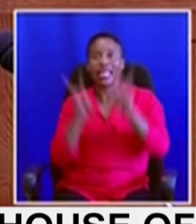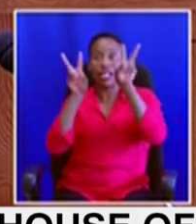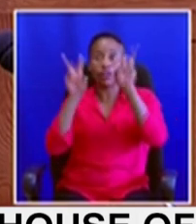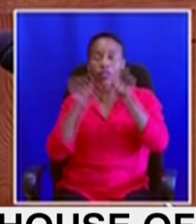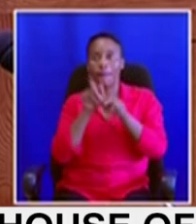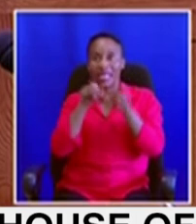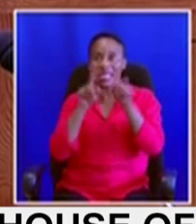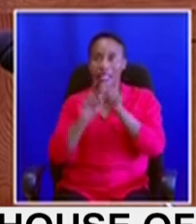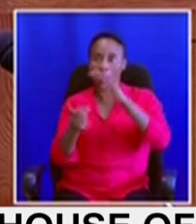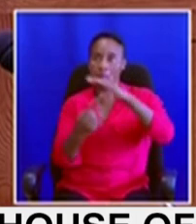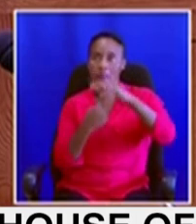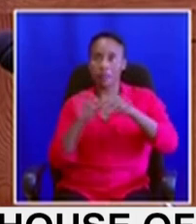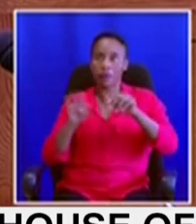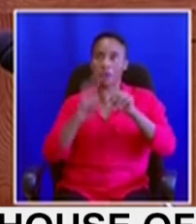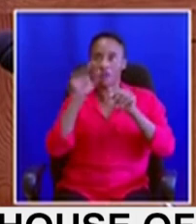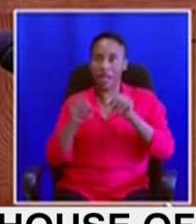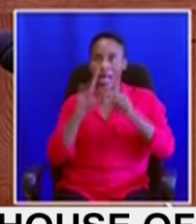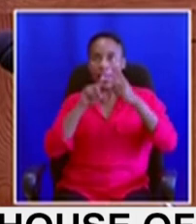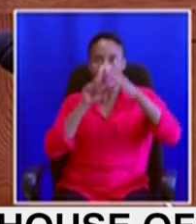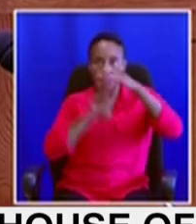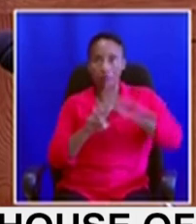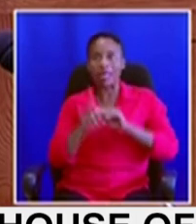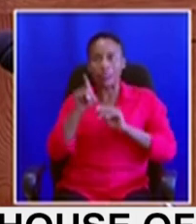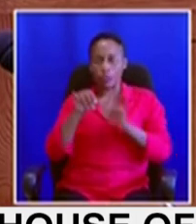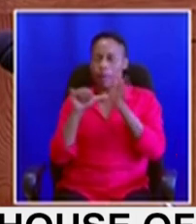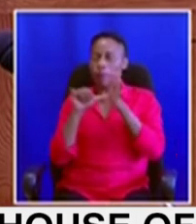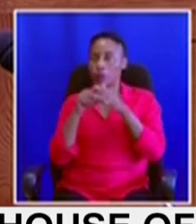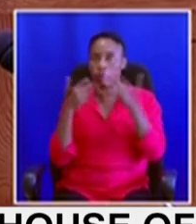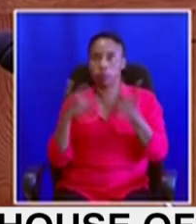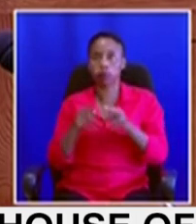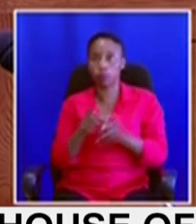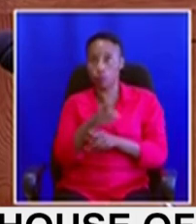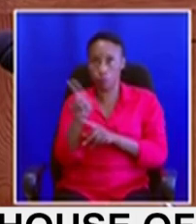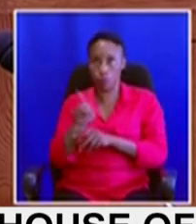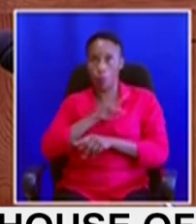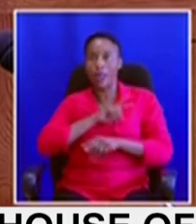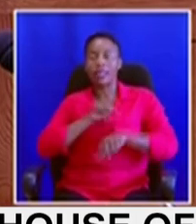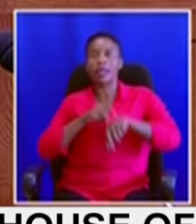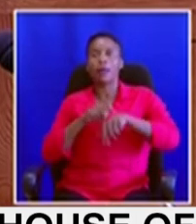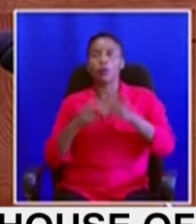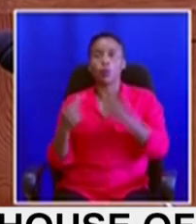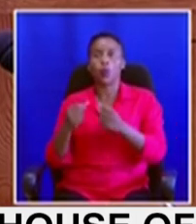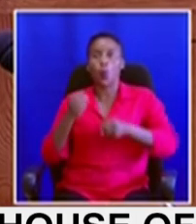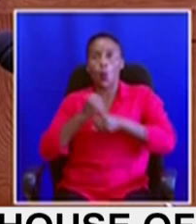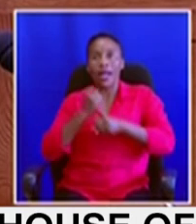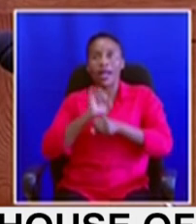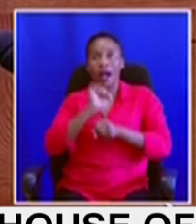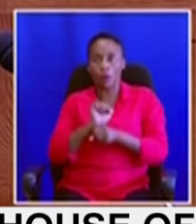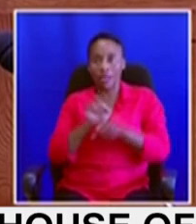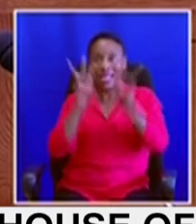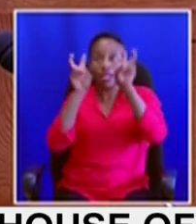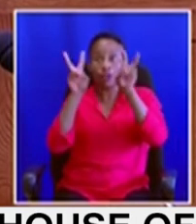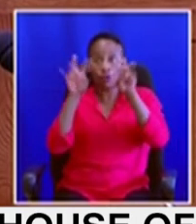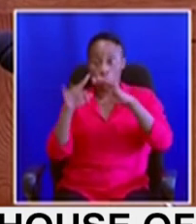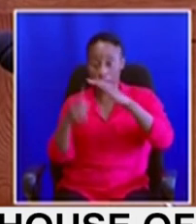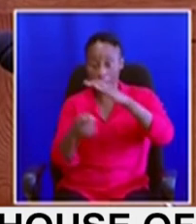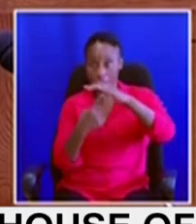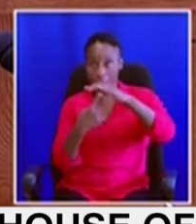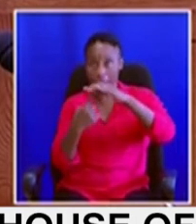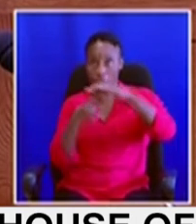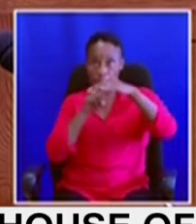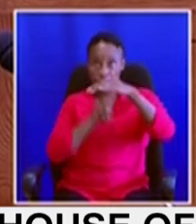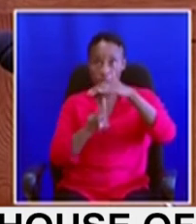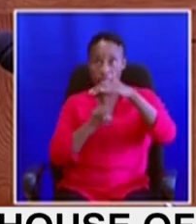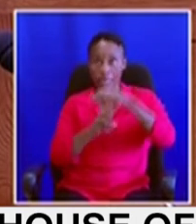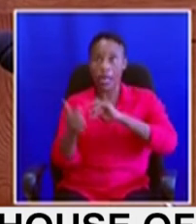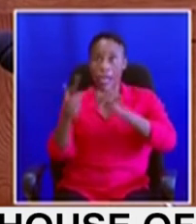topical. They're important to you because as you do your work, issues of migration come rushing towards